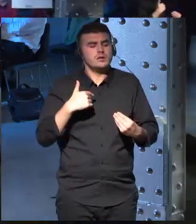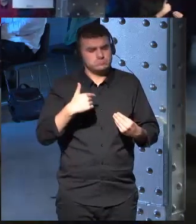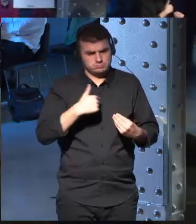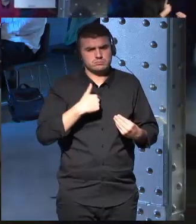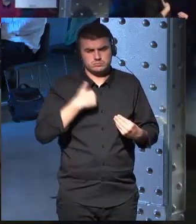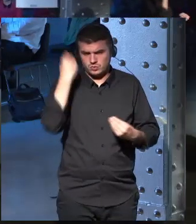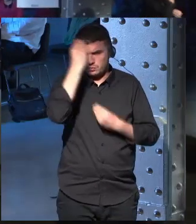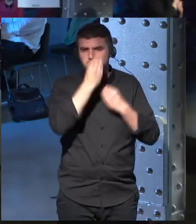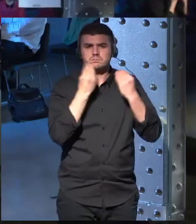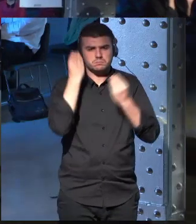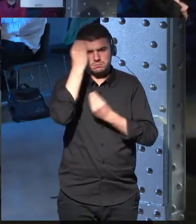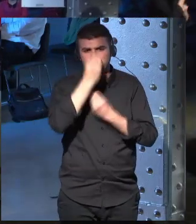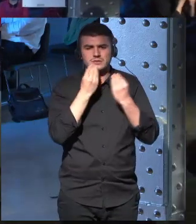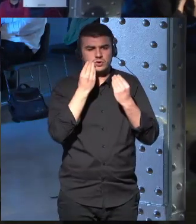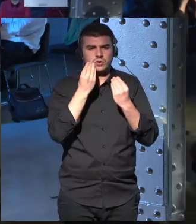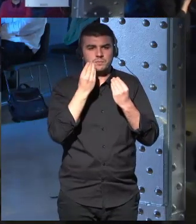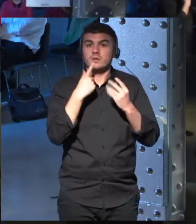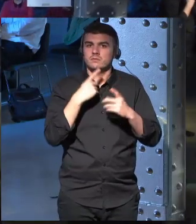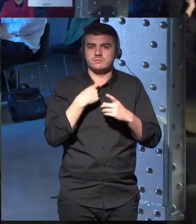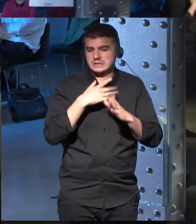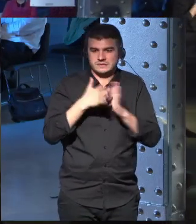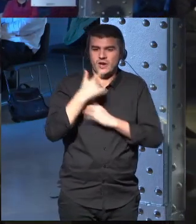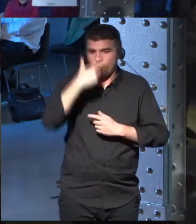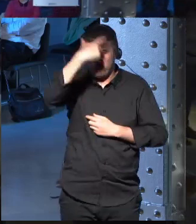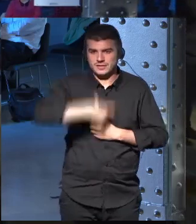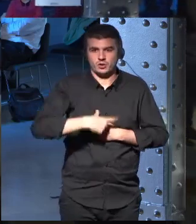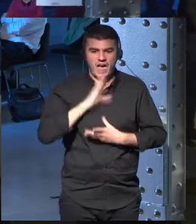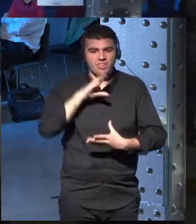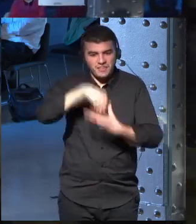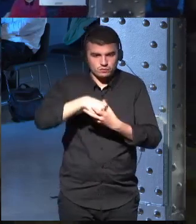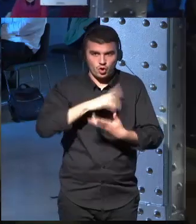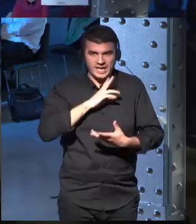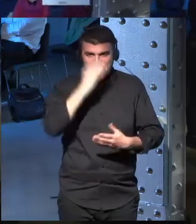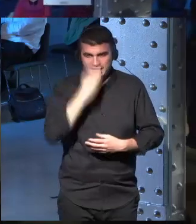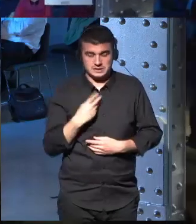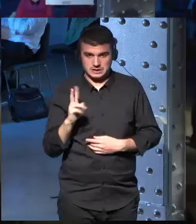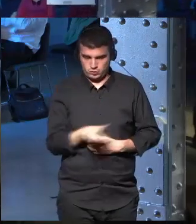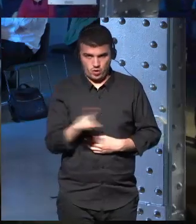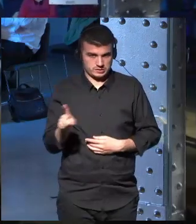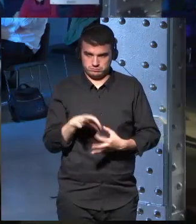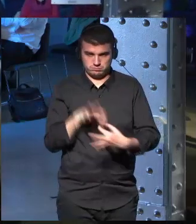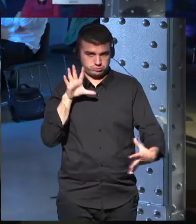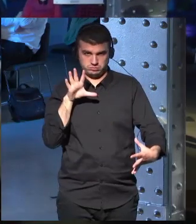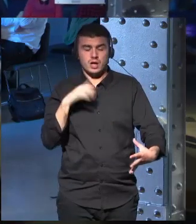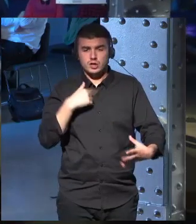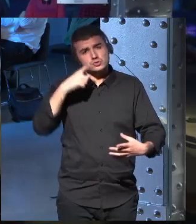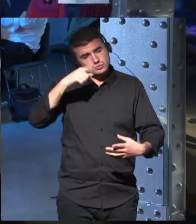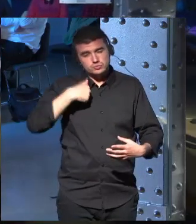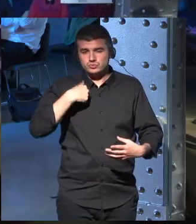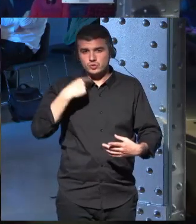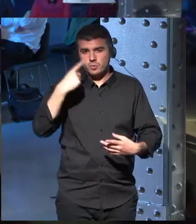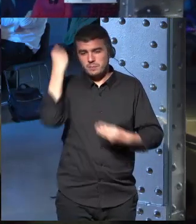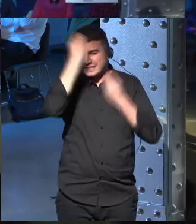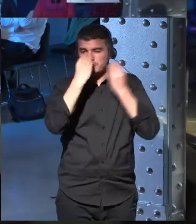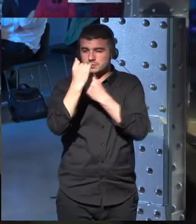been influenced in many ways by Christian thought, and I'm someone who is very